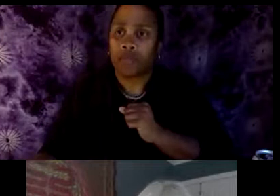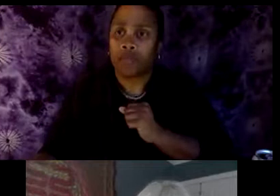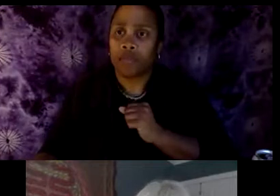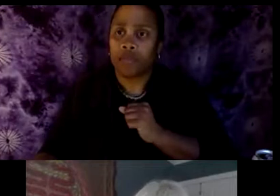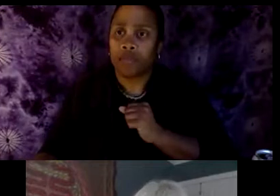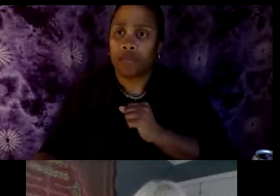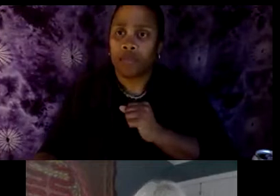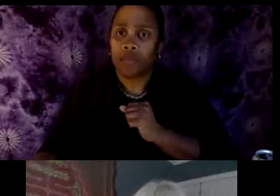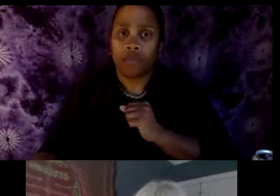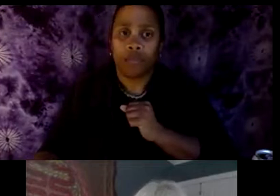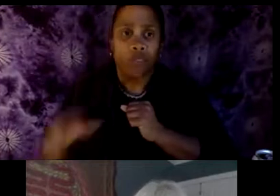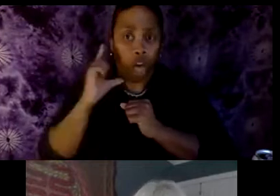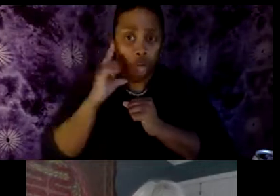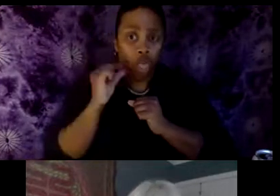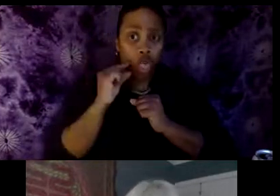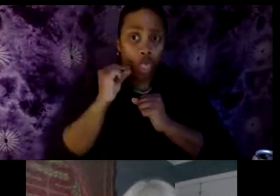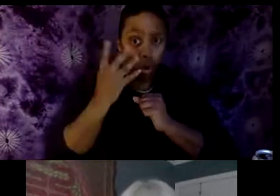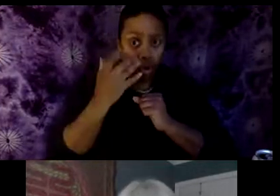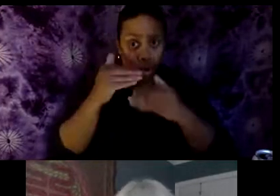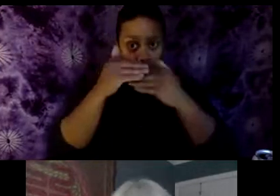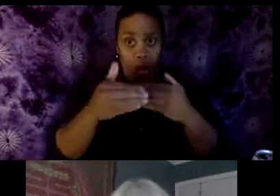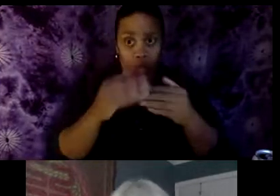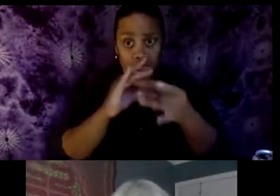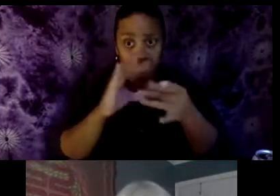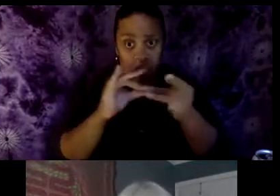Thorne, do you want to jump in, and then anyone else that has anything about that?